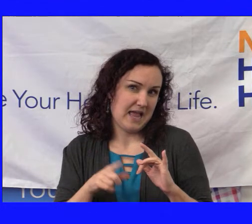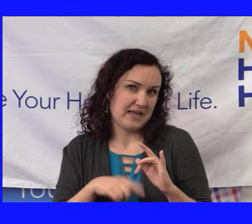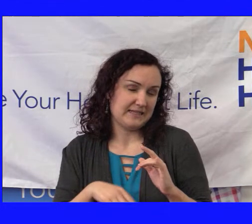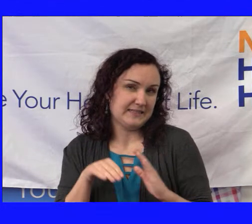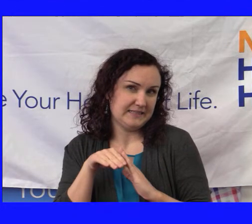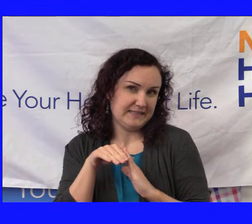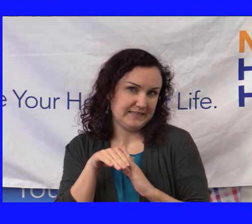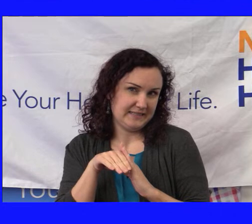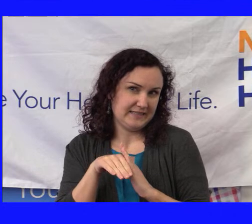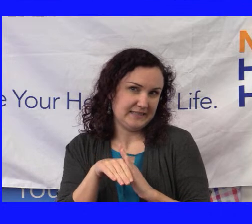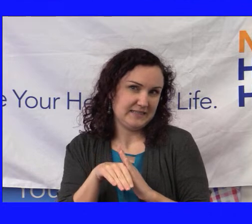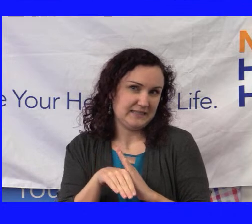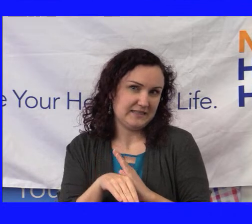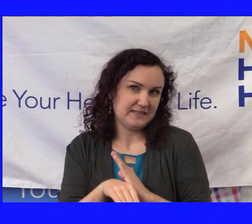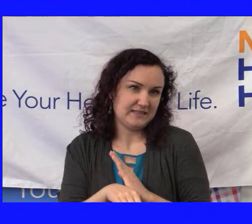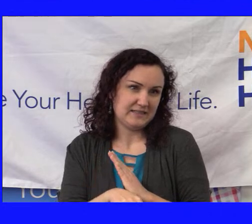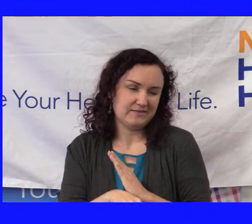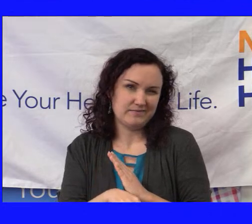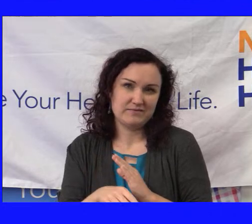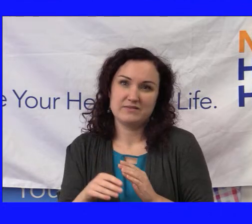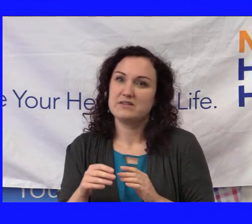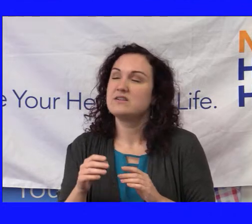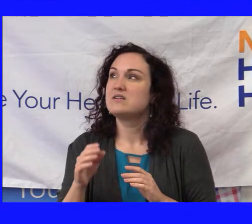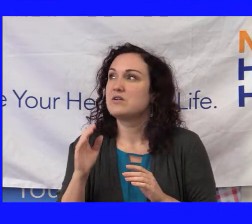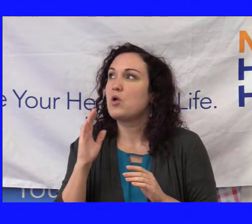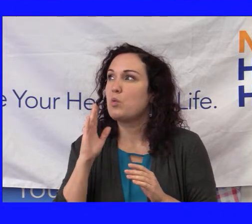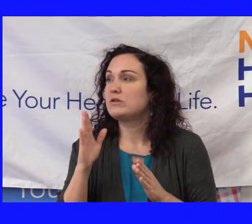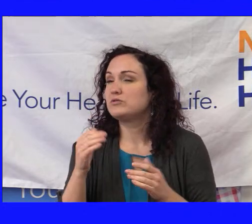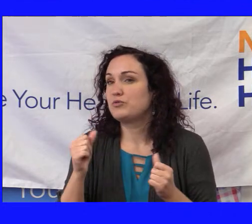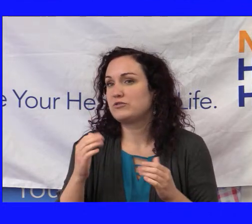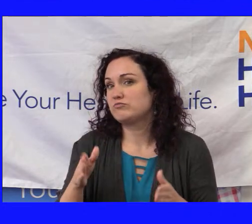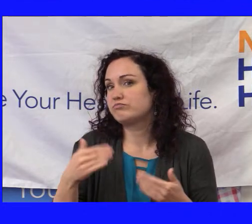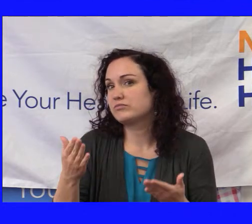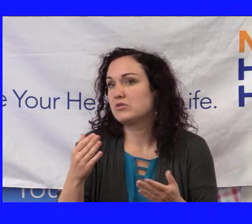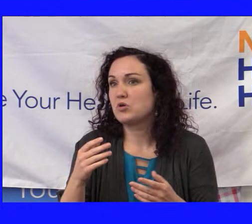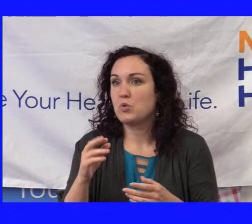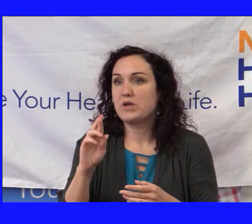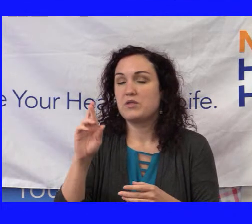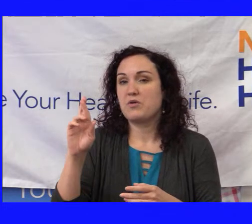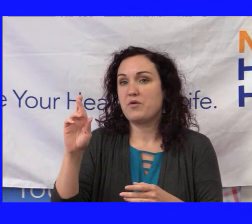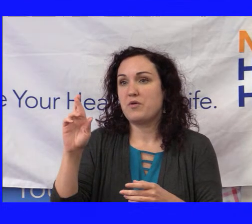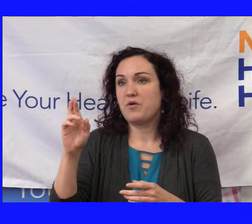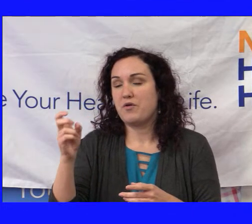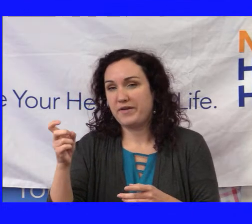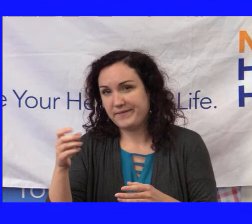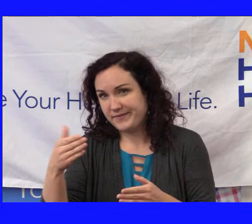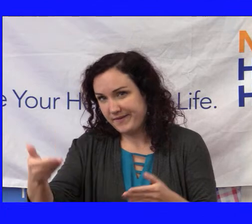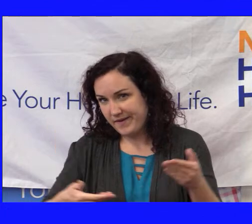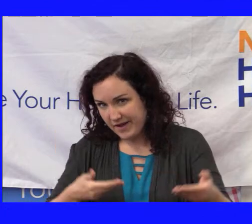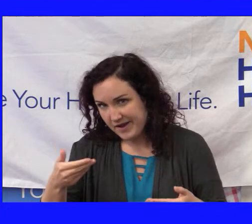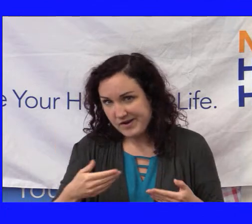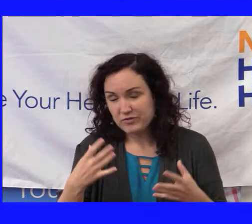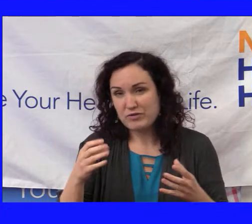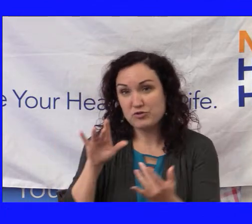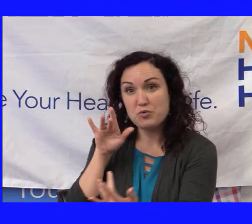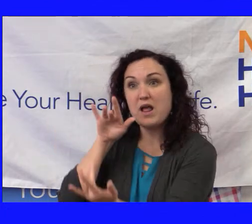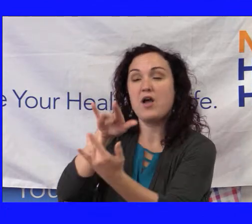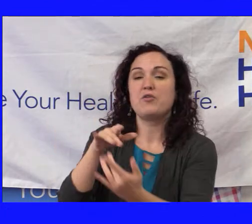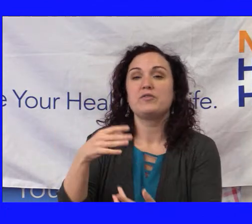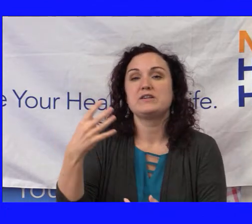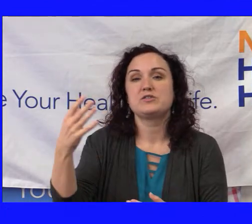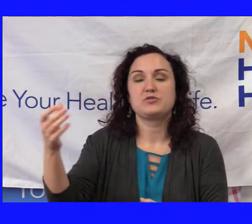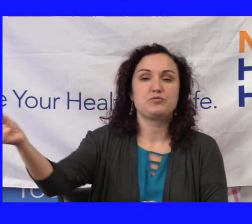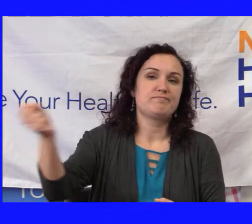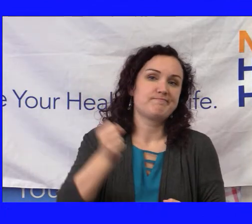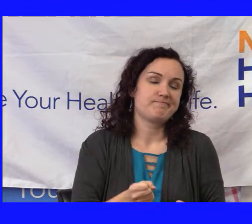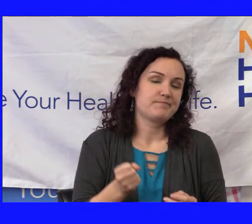to slip. But we are taking aggressive action on that with pharmacy hires, other extensive outreach to bring people back in